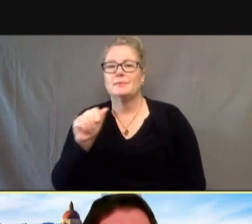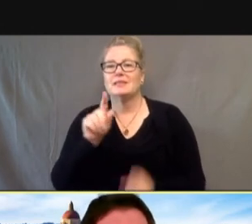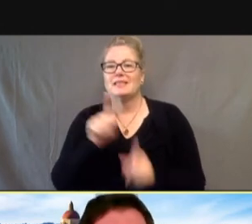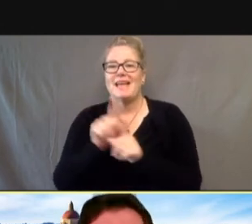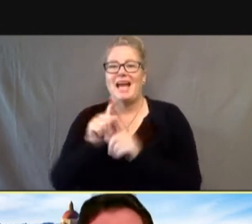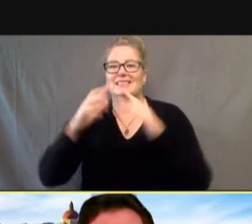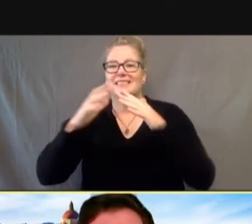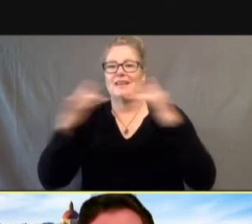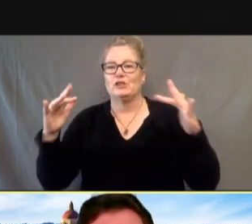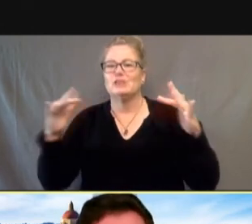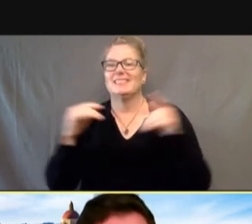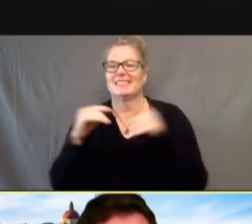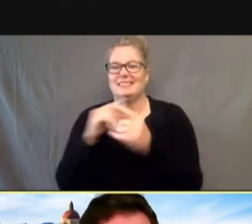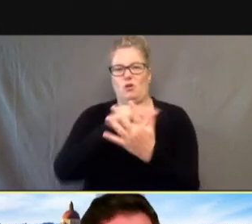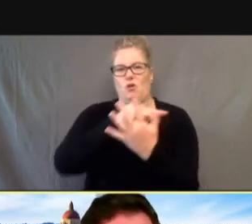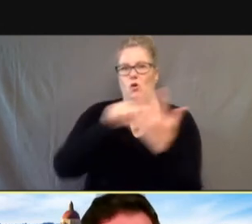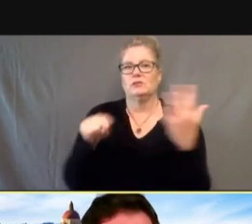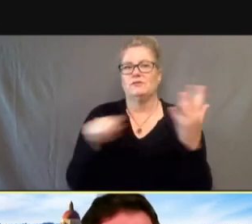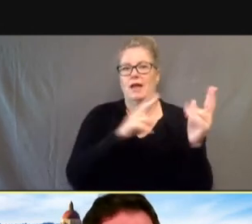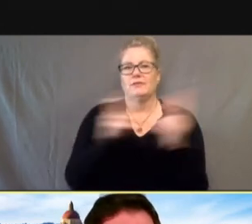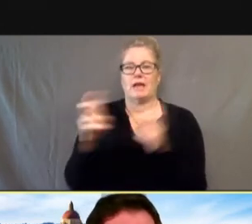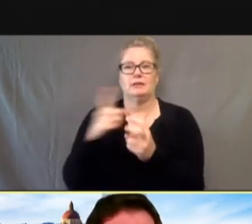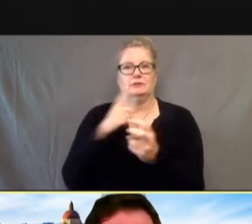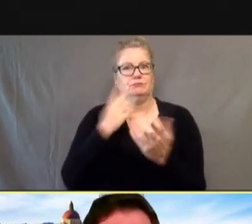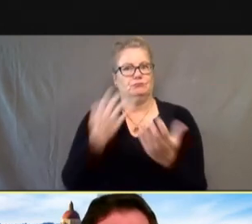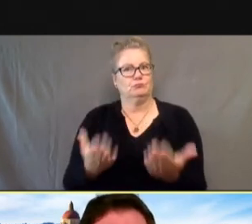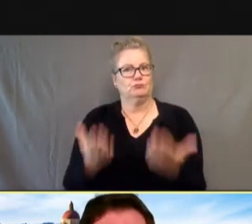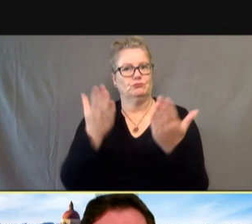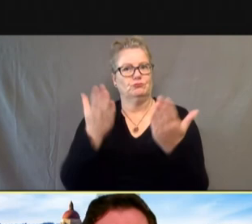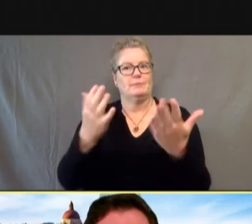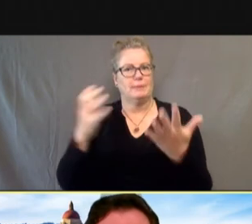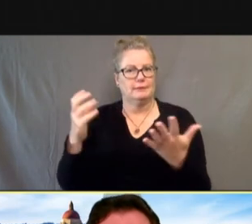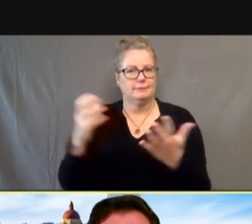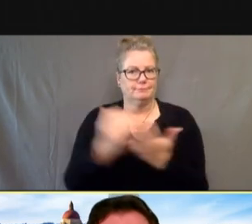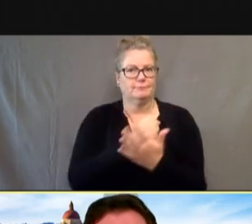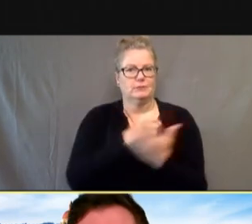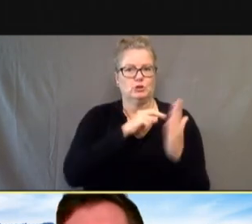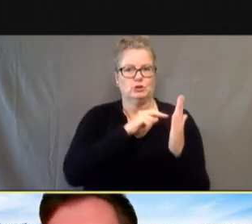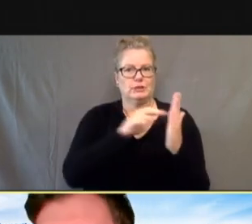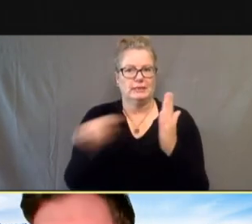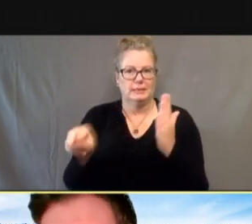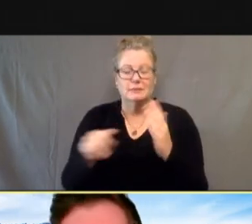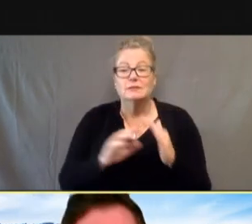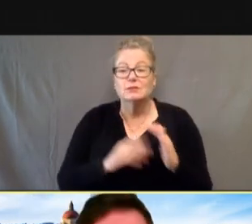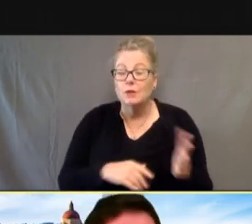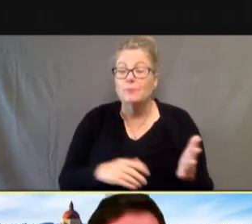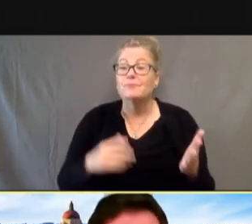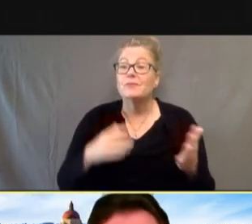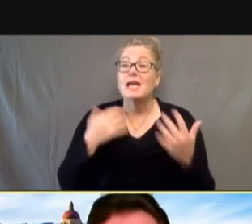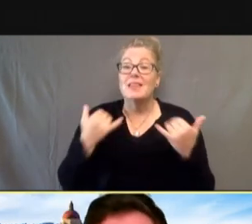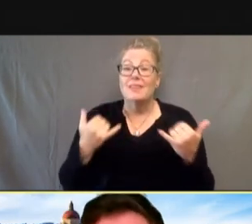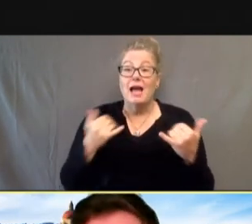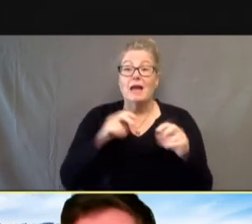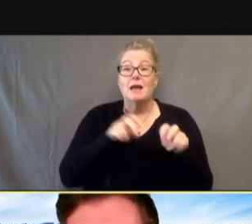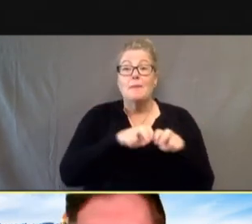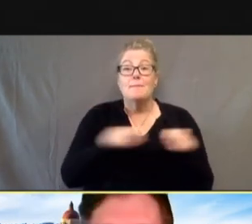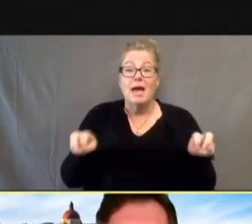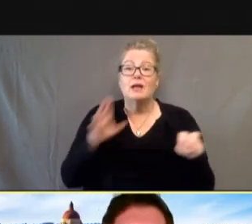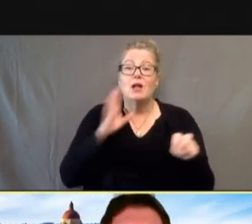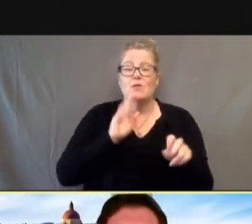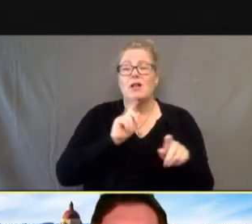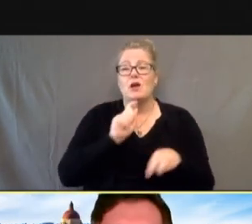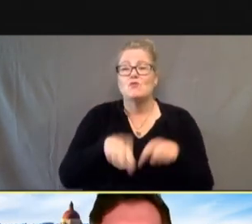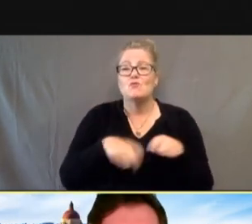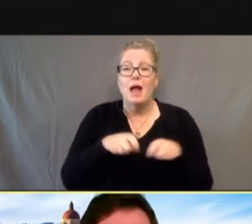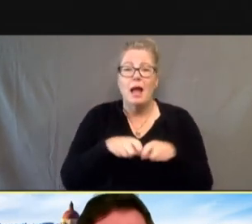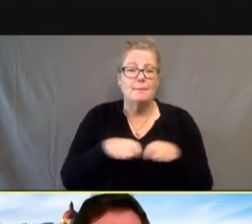And with that, we're going to wrap it up and take some questions from the audience, unfortunately, which we kind